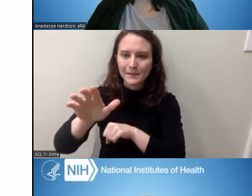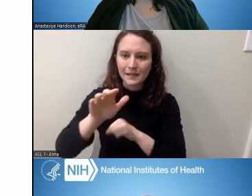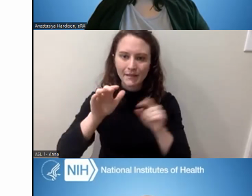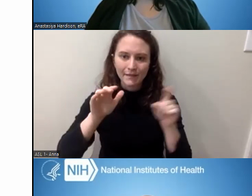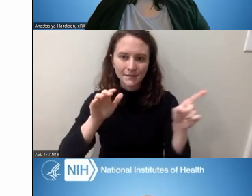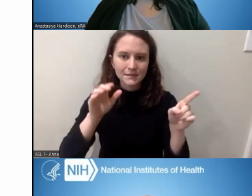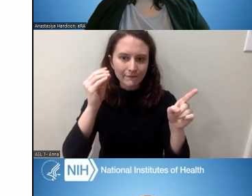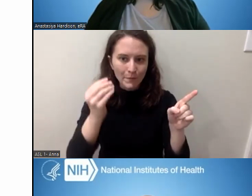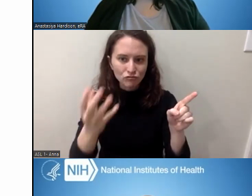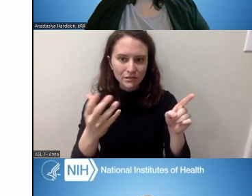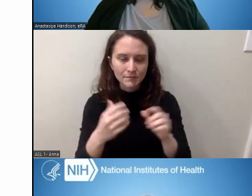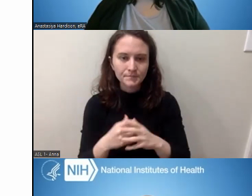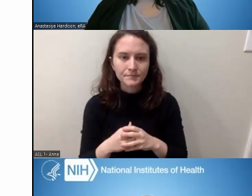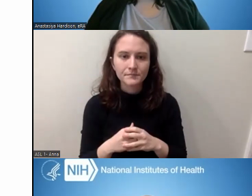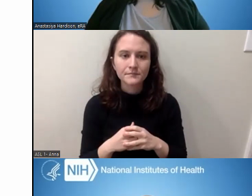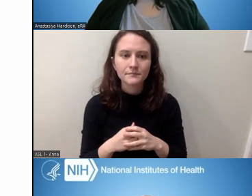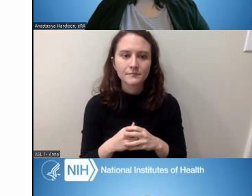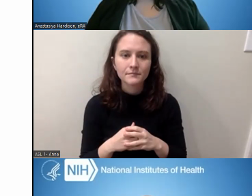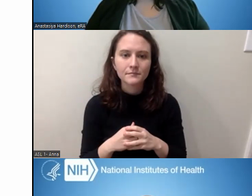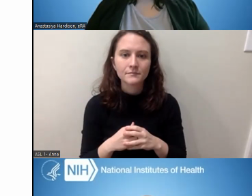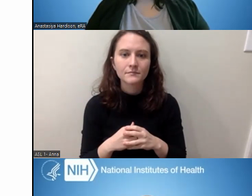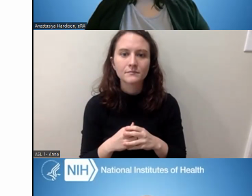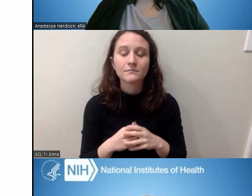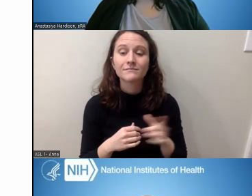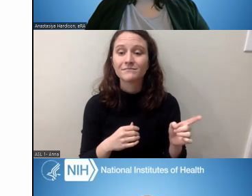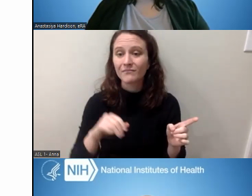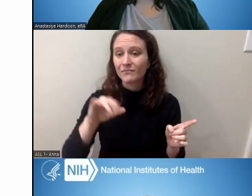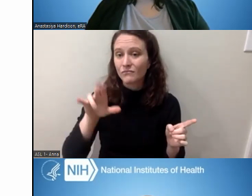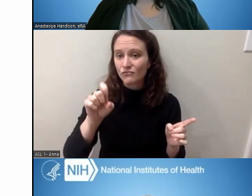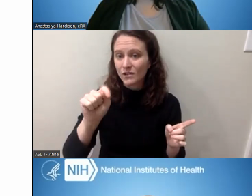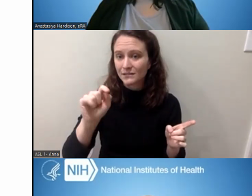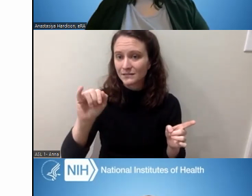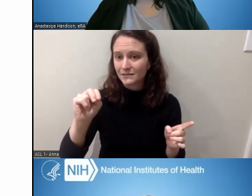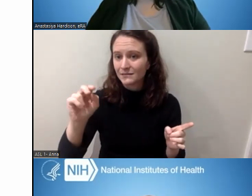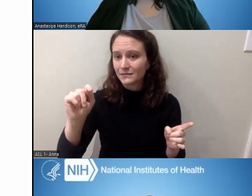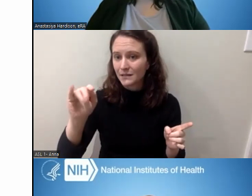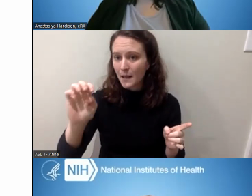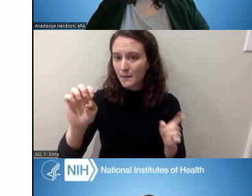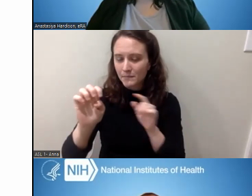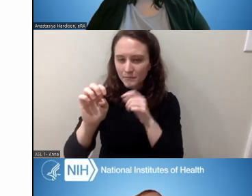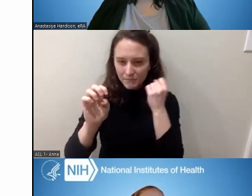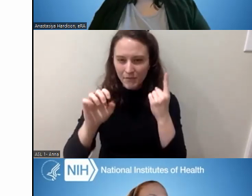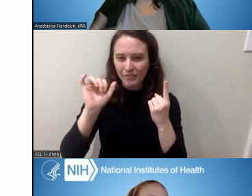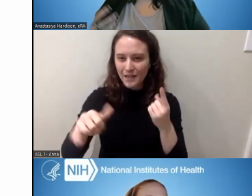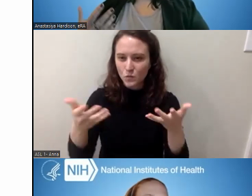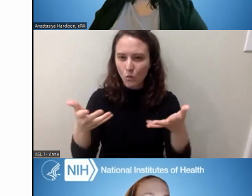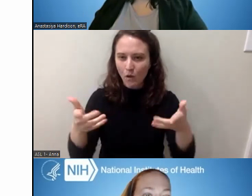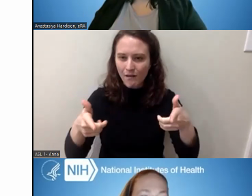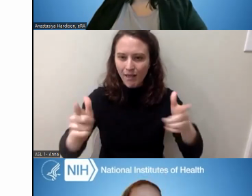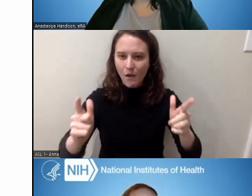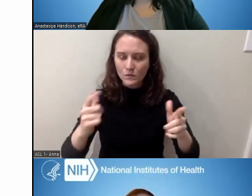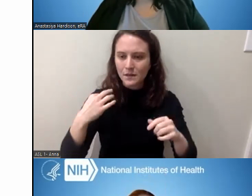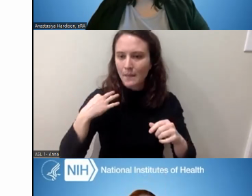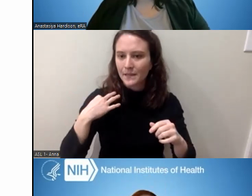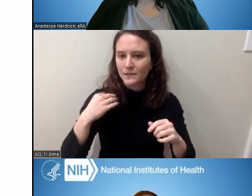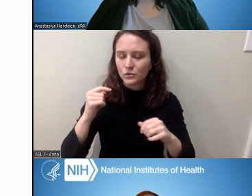information. Very quickly, just-in-time is going to be what allows an applicant to submit